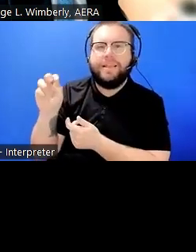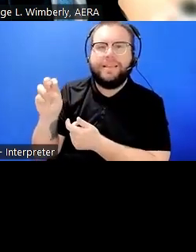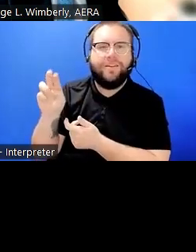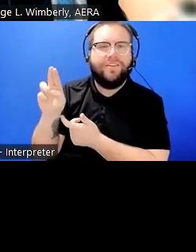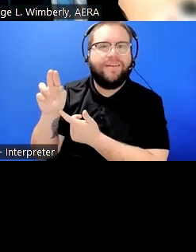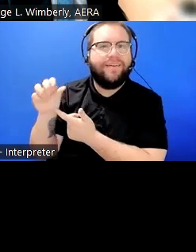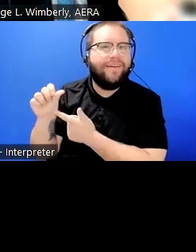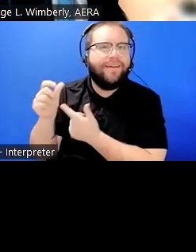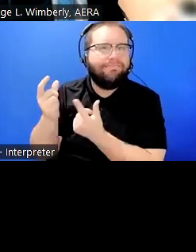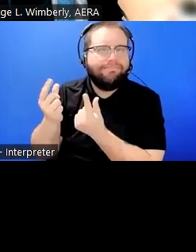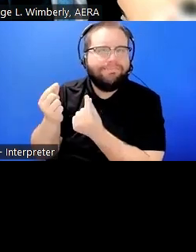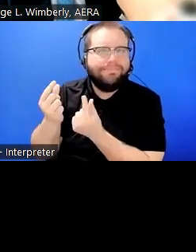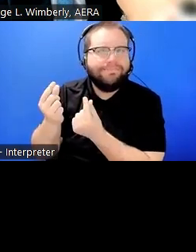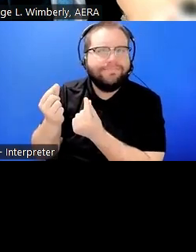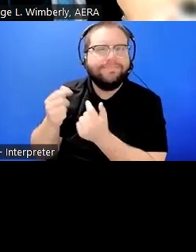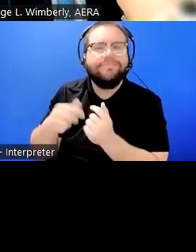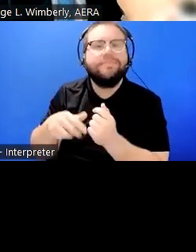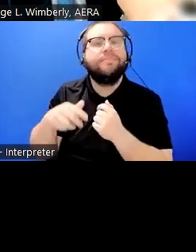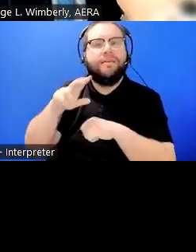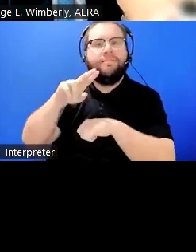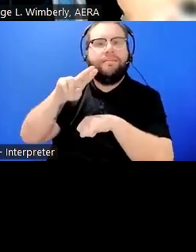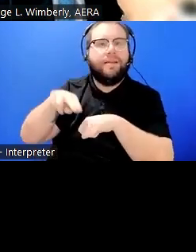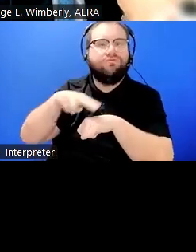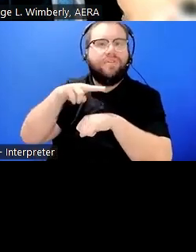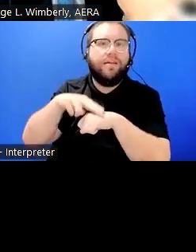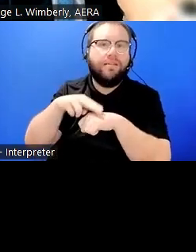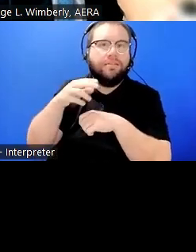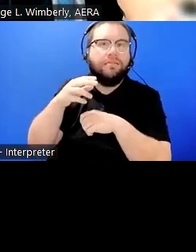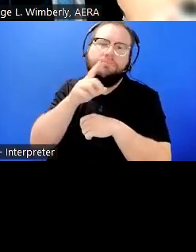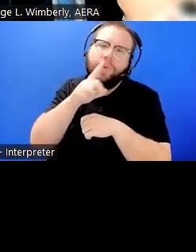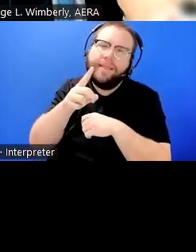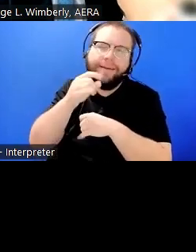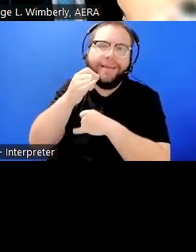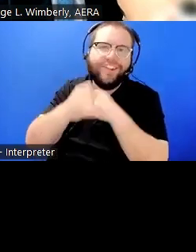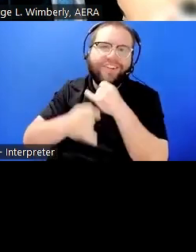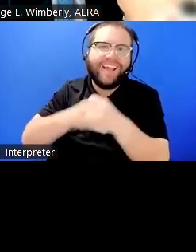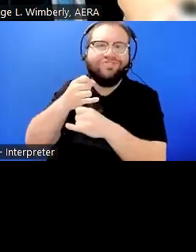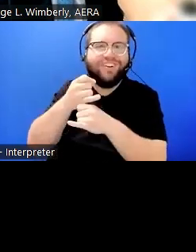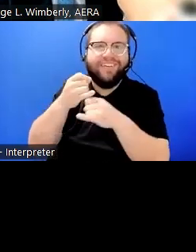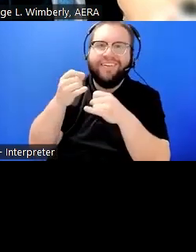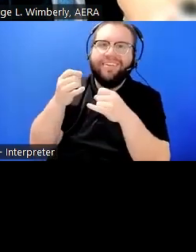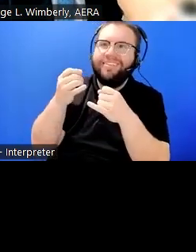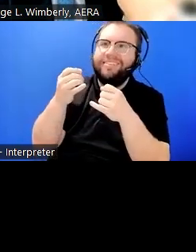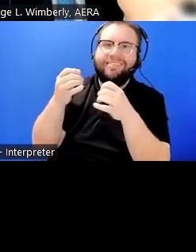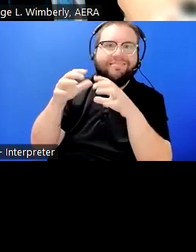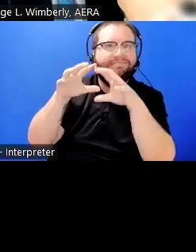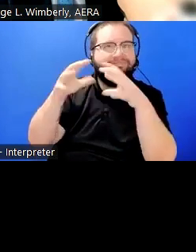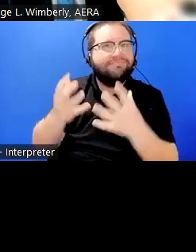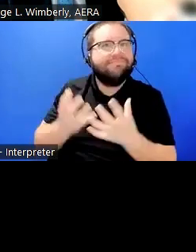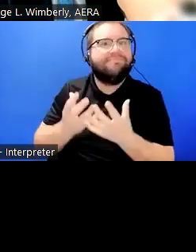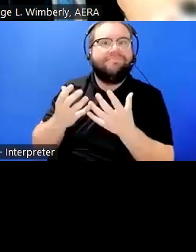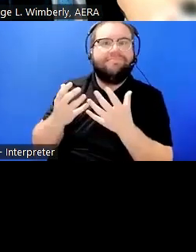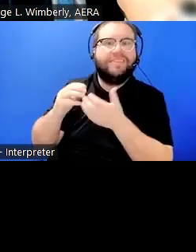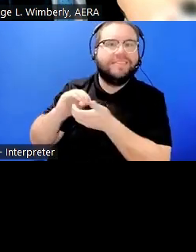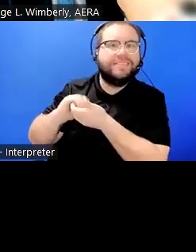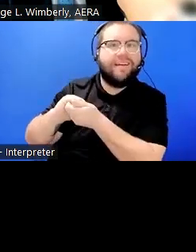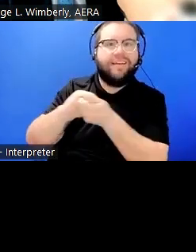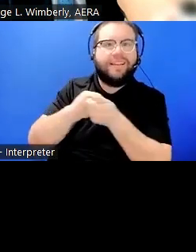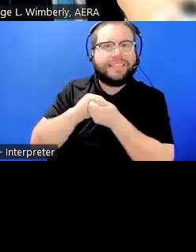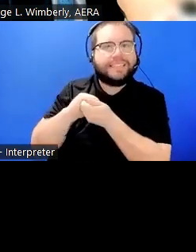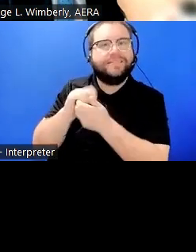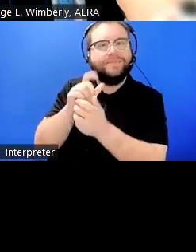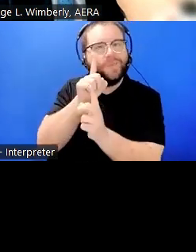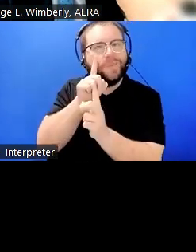but what we are is a national or international research society that our aim is around improving